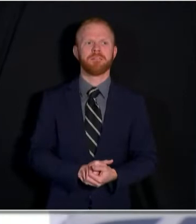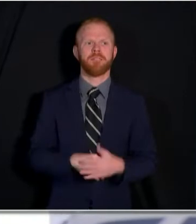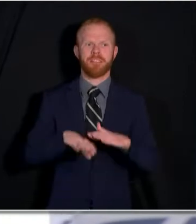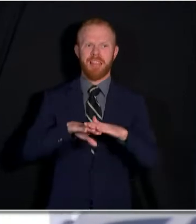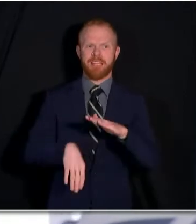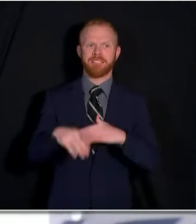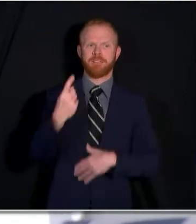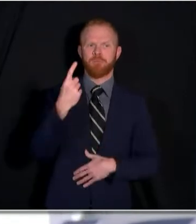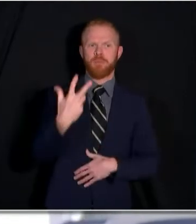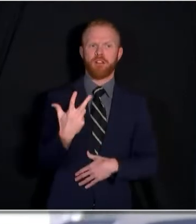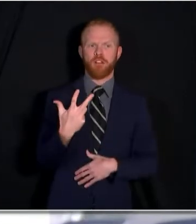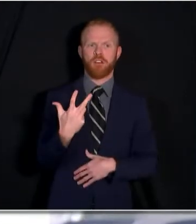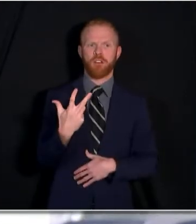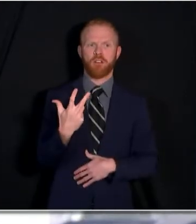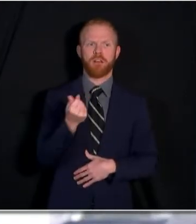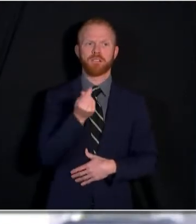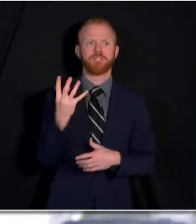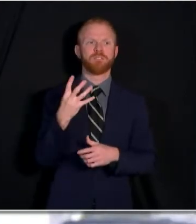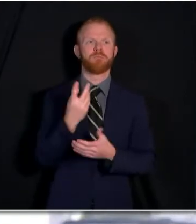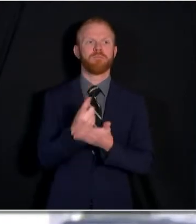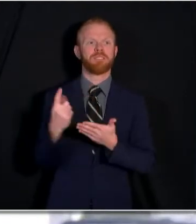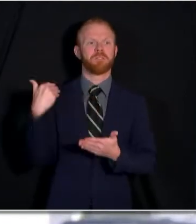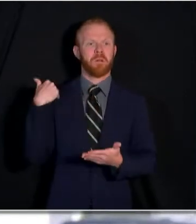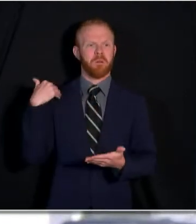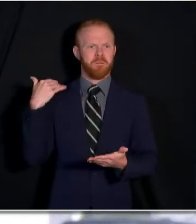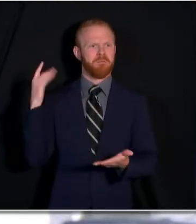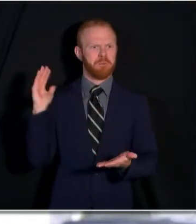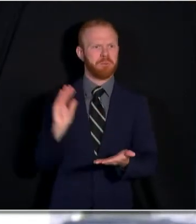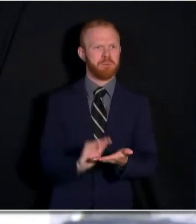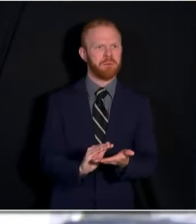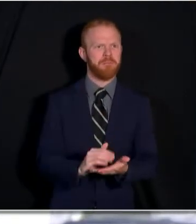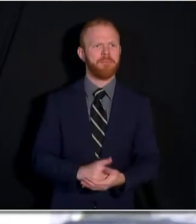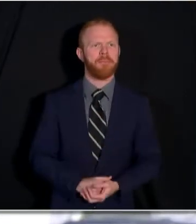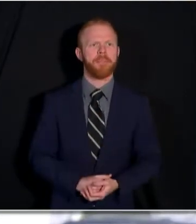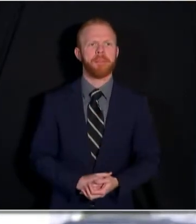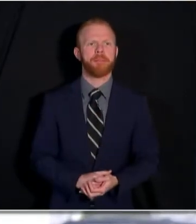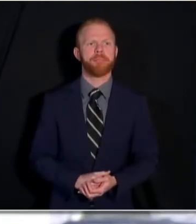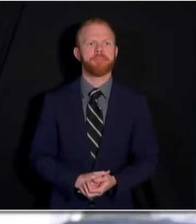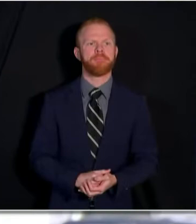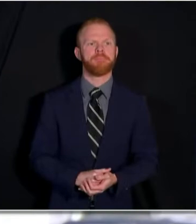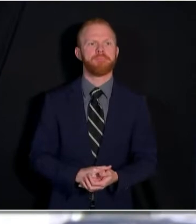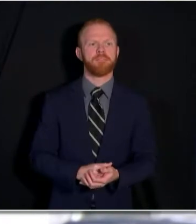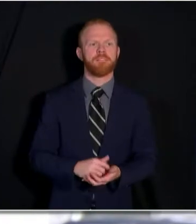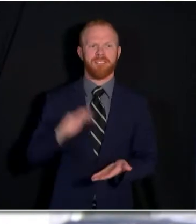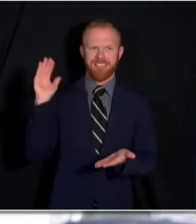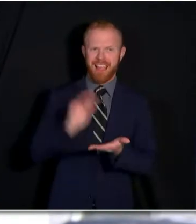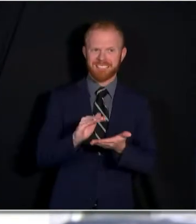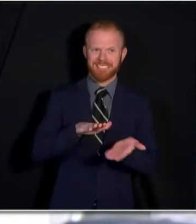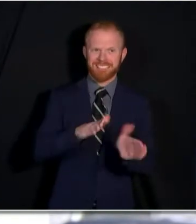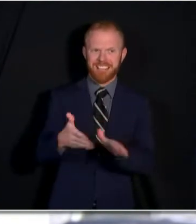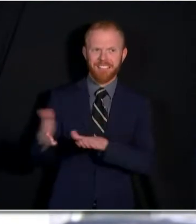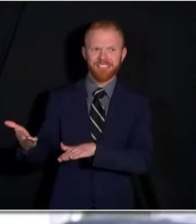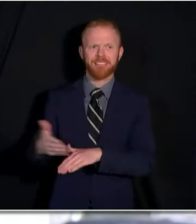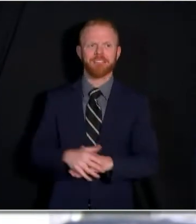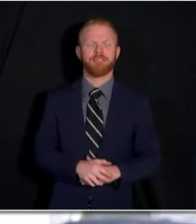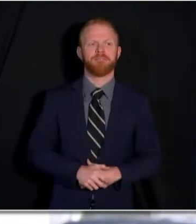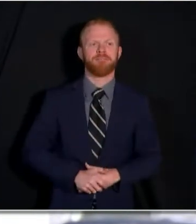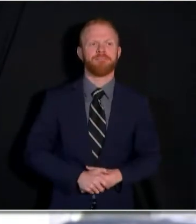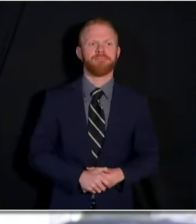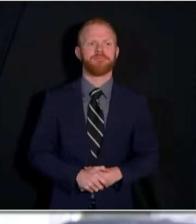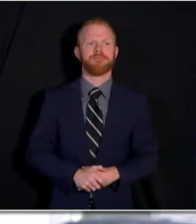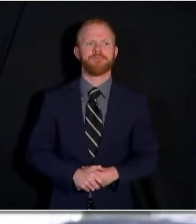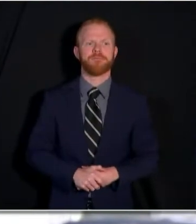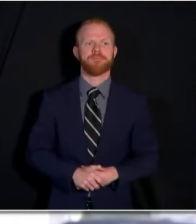weeks ago. Let me underscore this. Death, 1 month ago today, we reported 669 deaths.